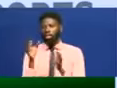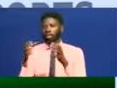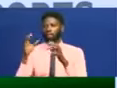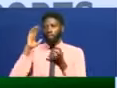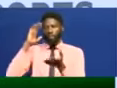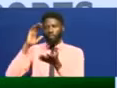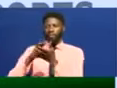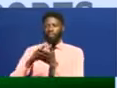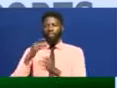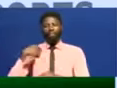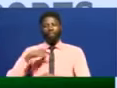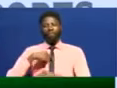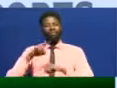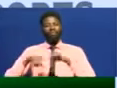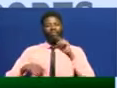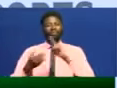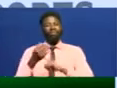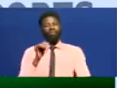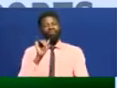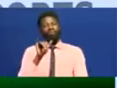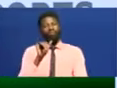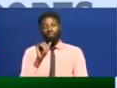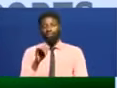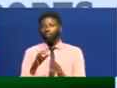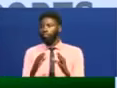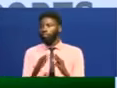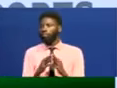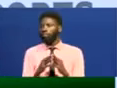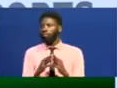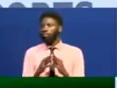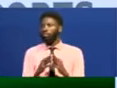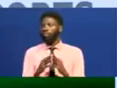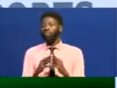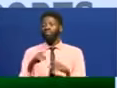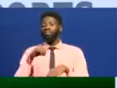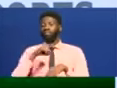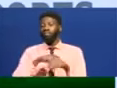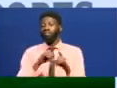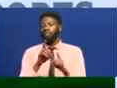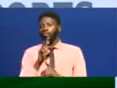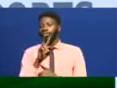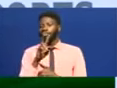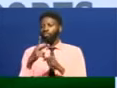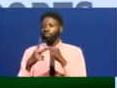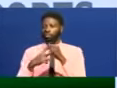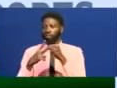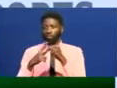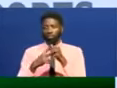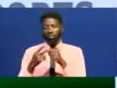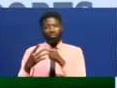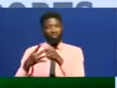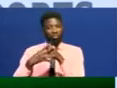we would never pull it off. In fact, when on 27th September,